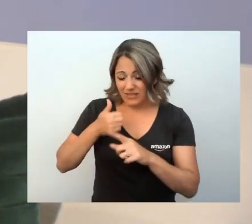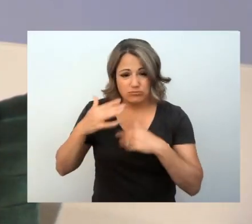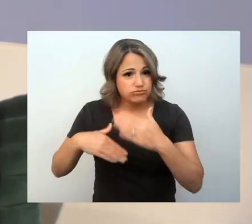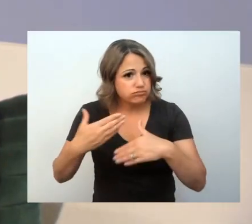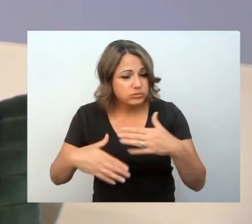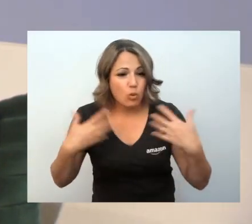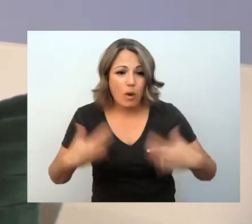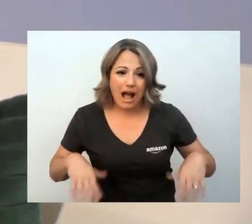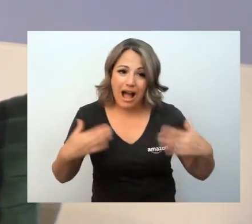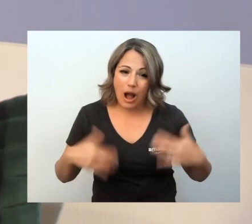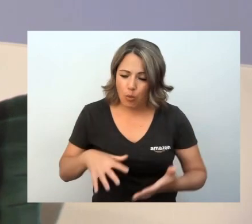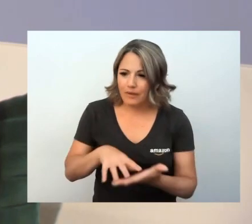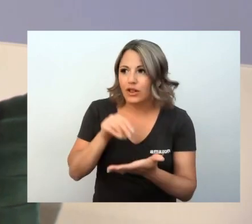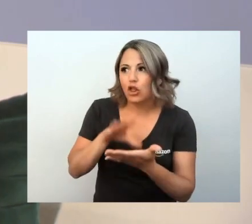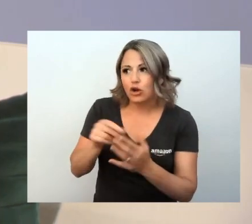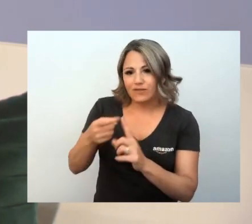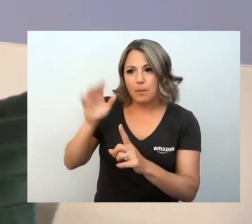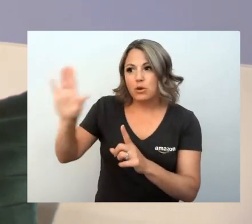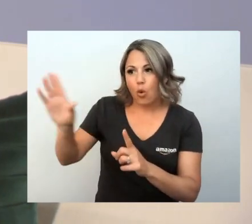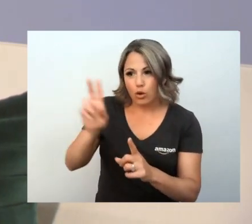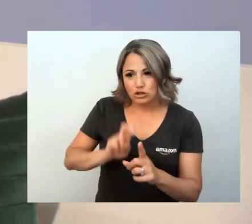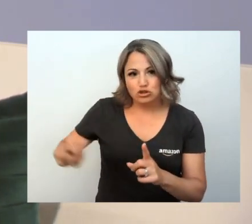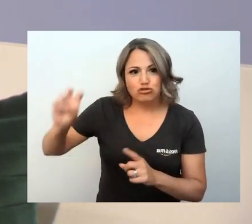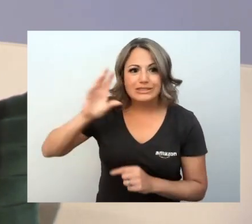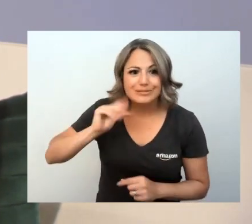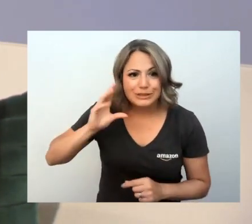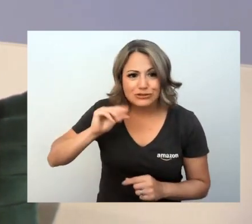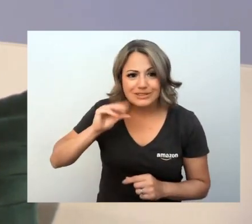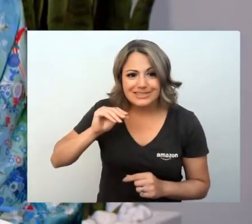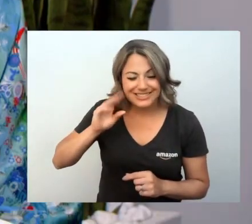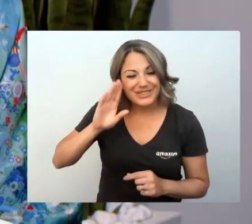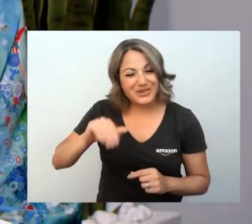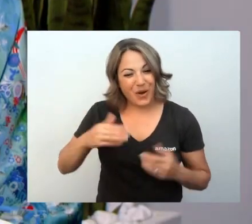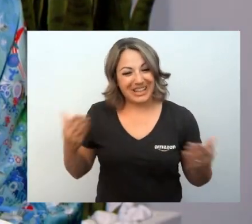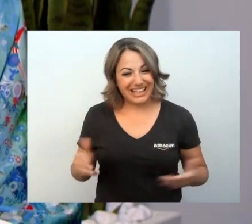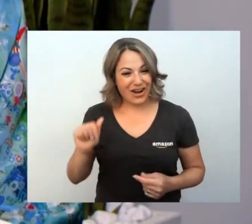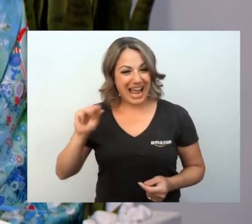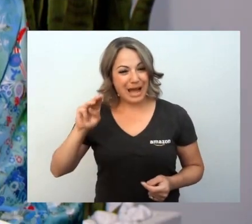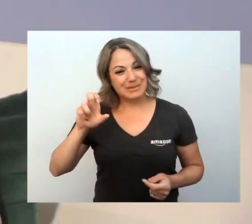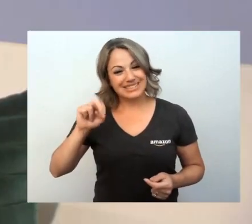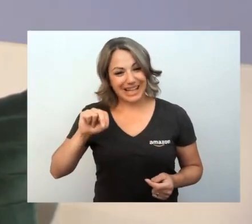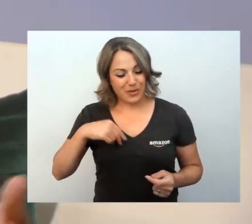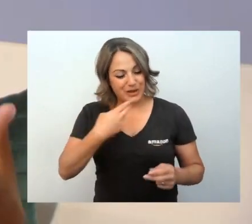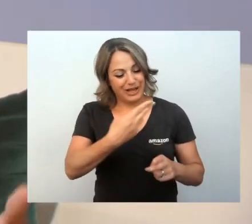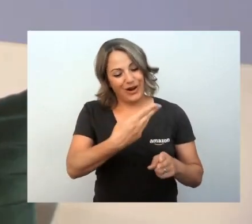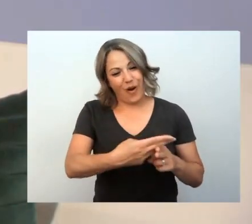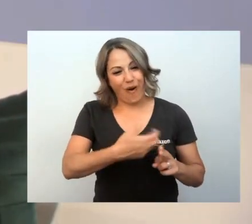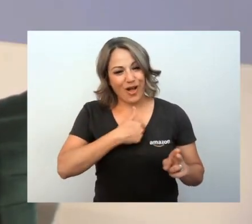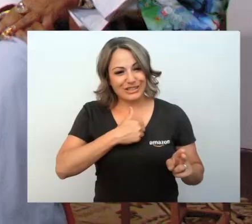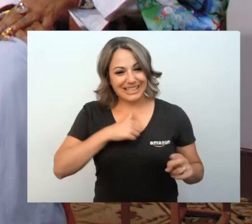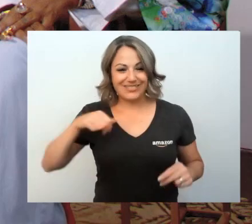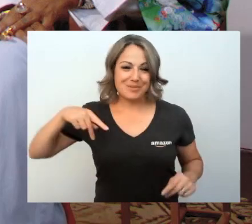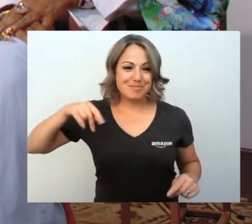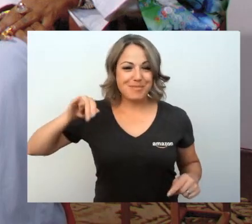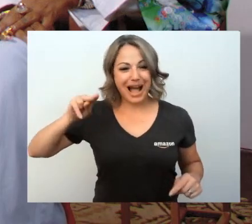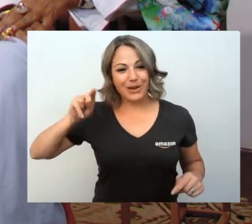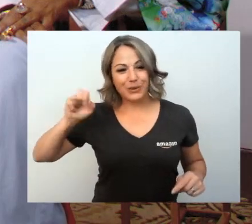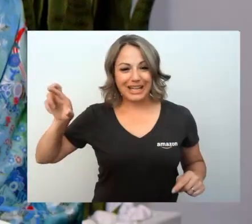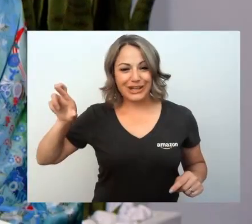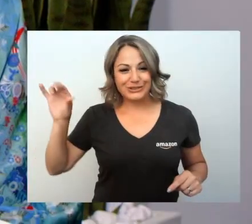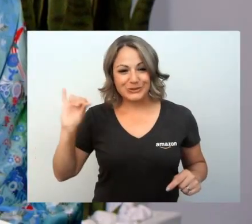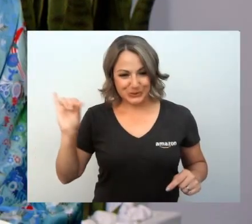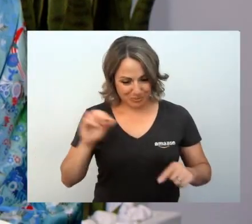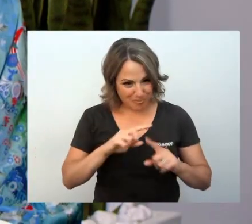lot from your pioneer journey, as we, you know, at Amazon also say we pioneer as well. So we've got that little bit in common.